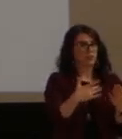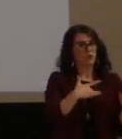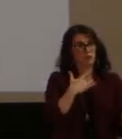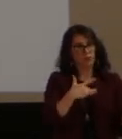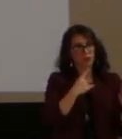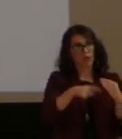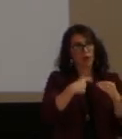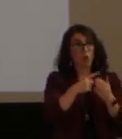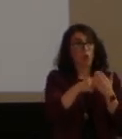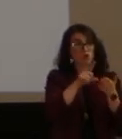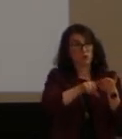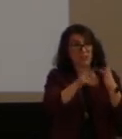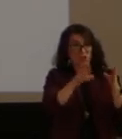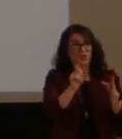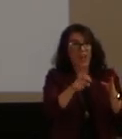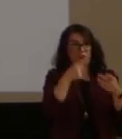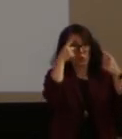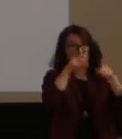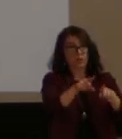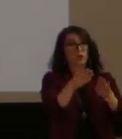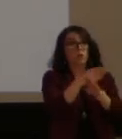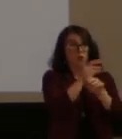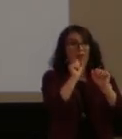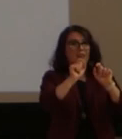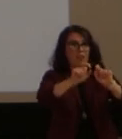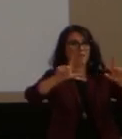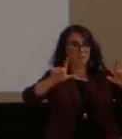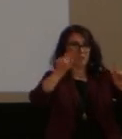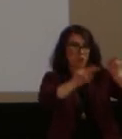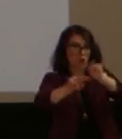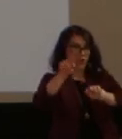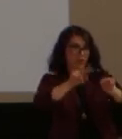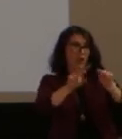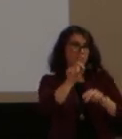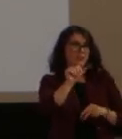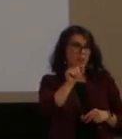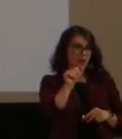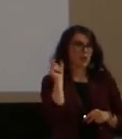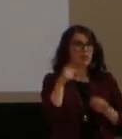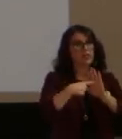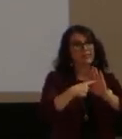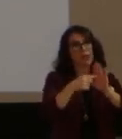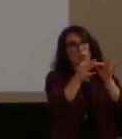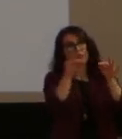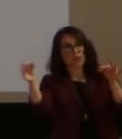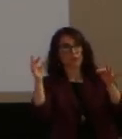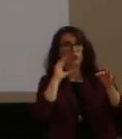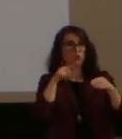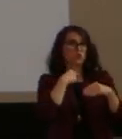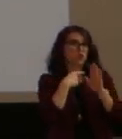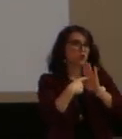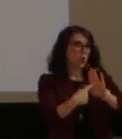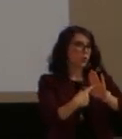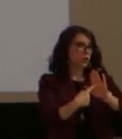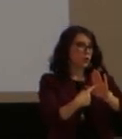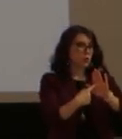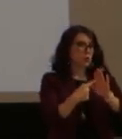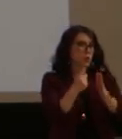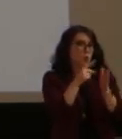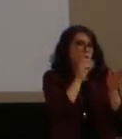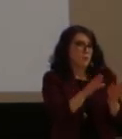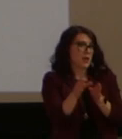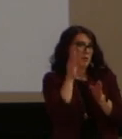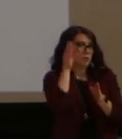agree to before accessing or using all of us data. The example statements here give you a sense of the direction of this code